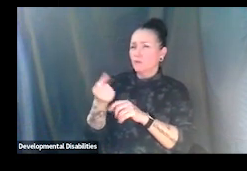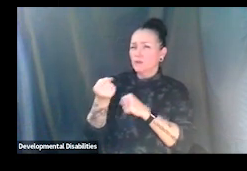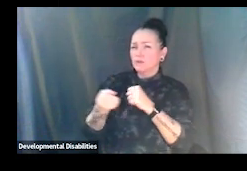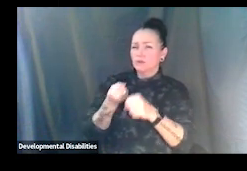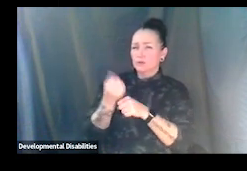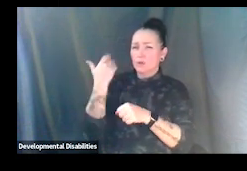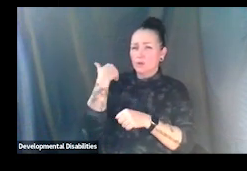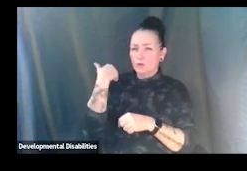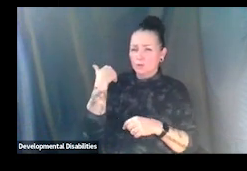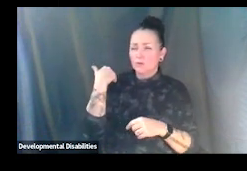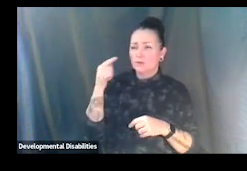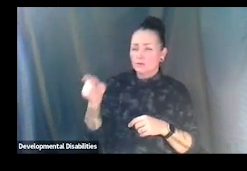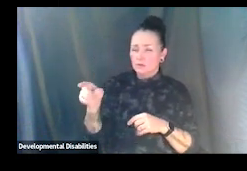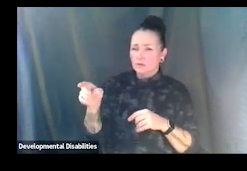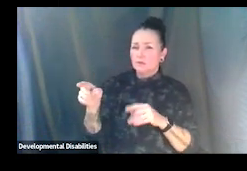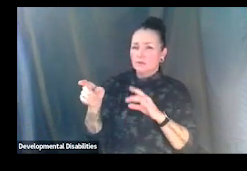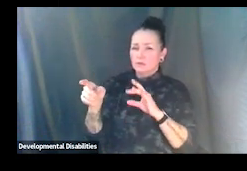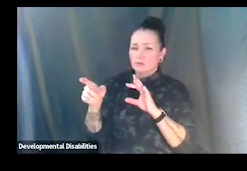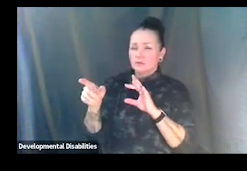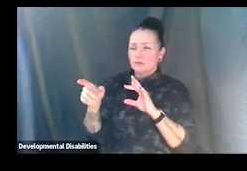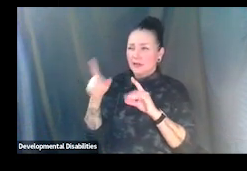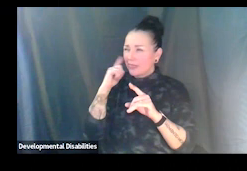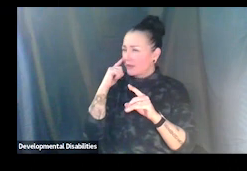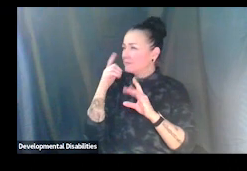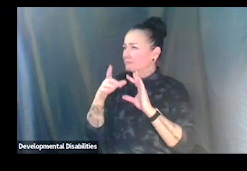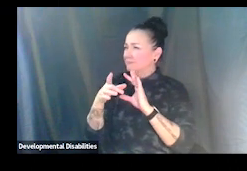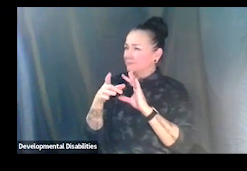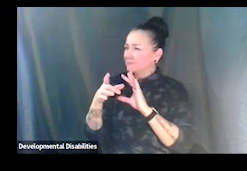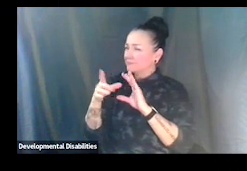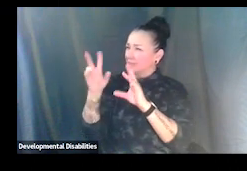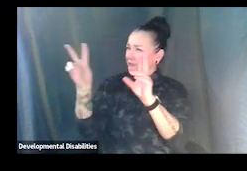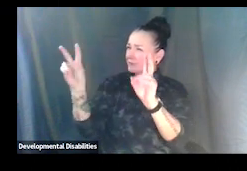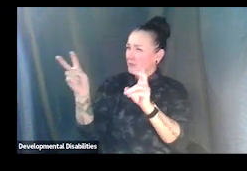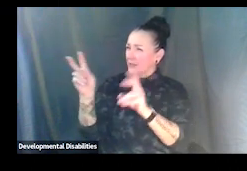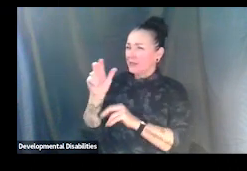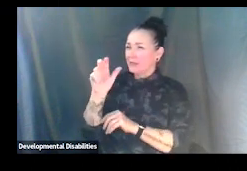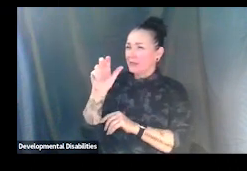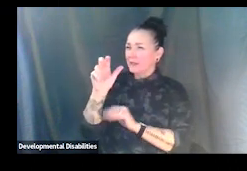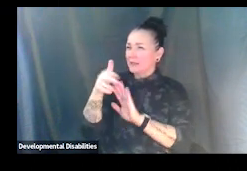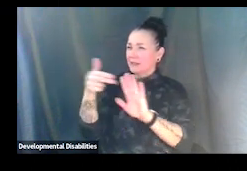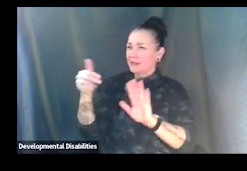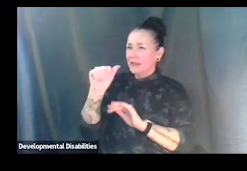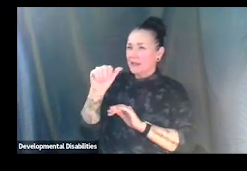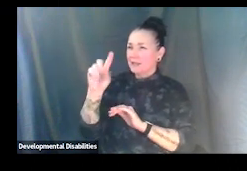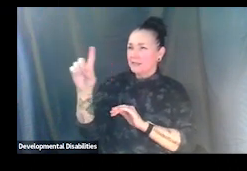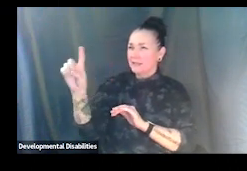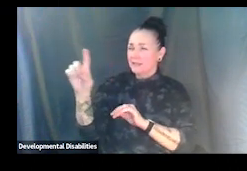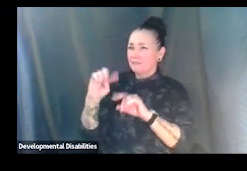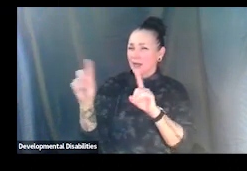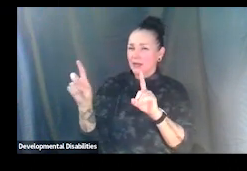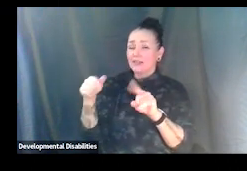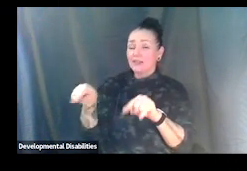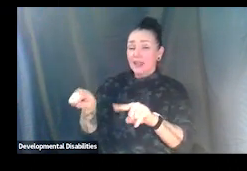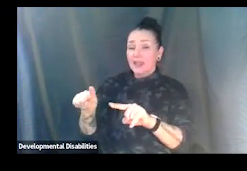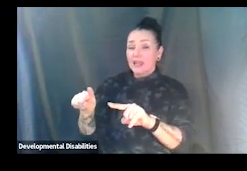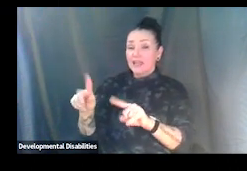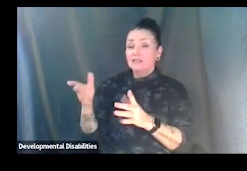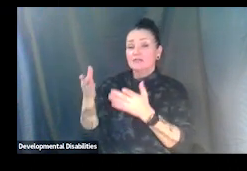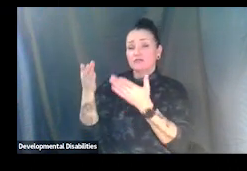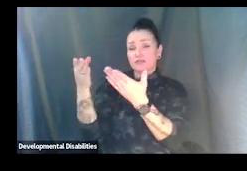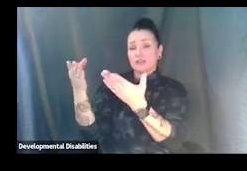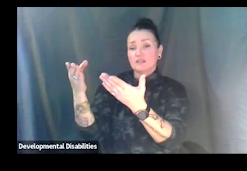fact, I think they were talking about ADHD, but despite the fact that, guidelines suggest behavioral treatments